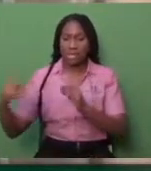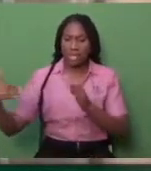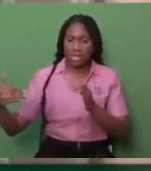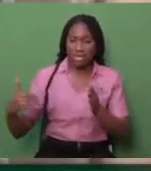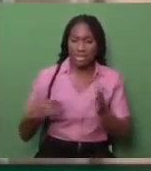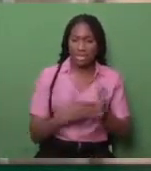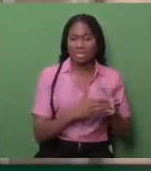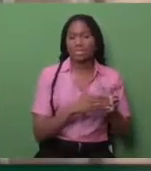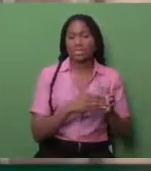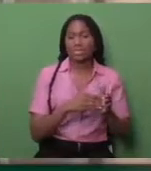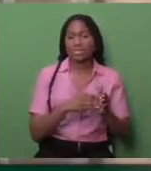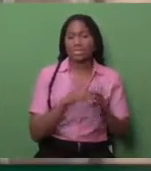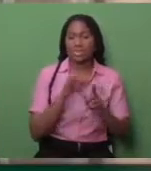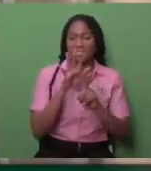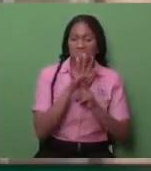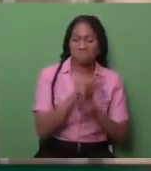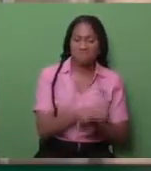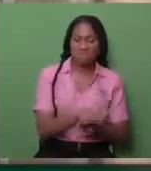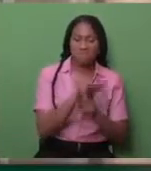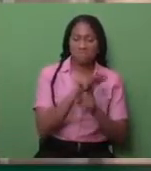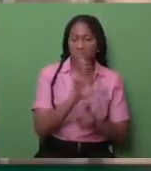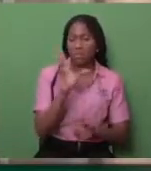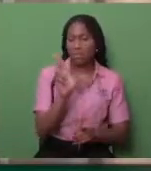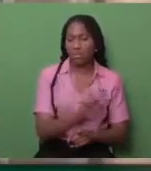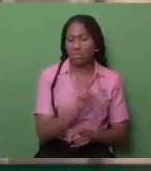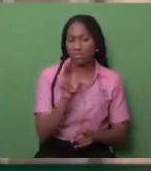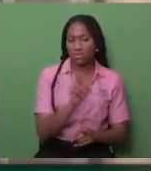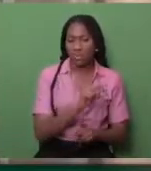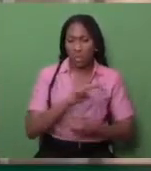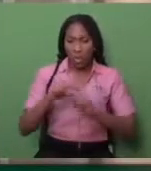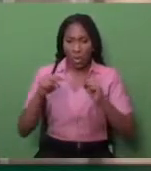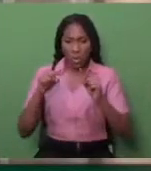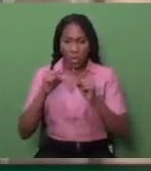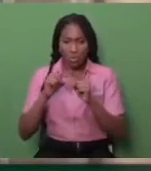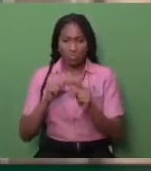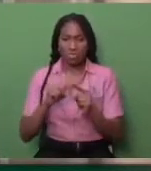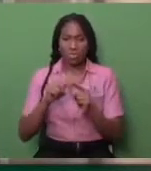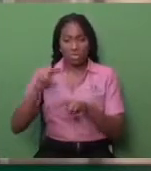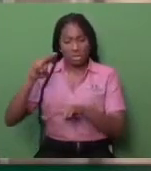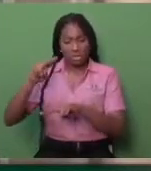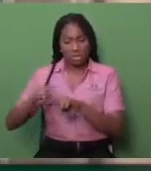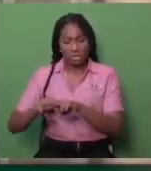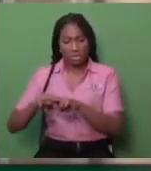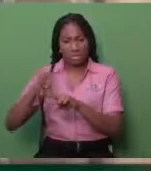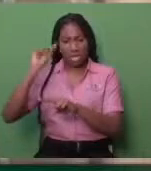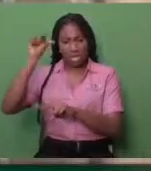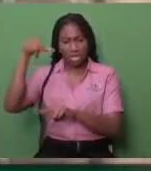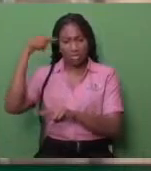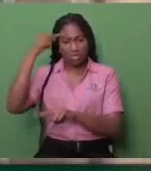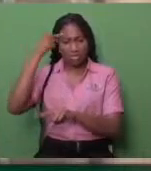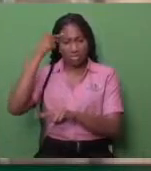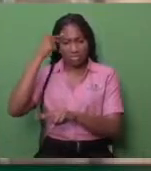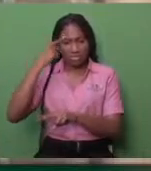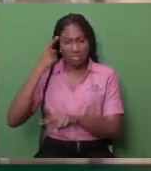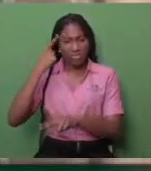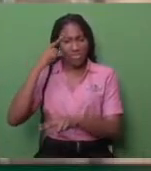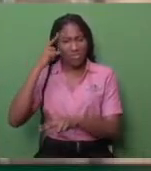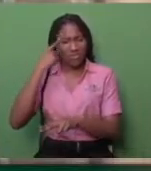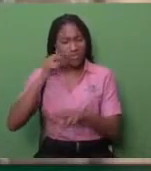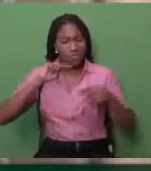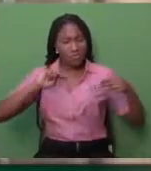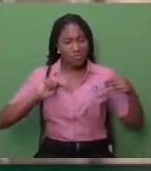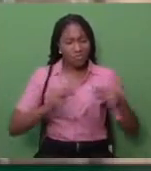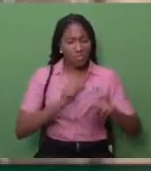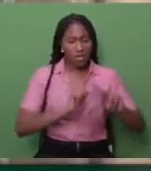oppression. When you sit in a cabinet which makes decisions to punish the very people who put you there, you have broken the